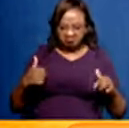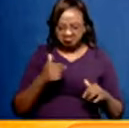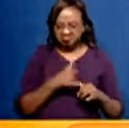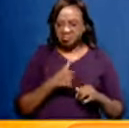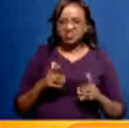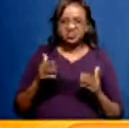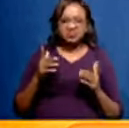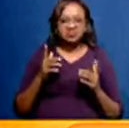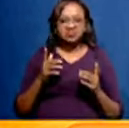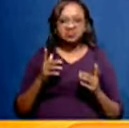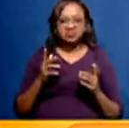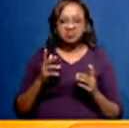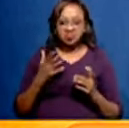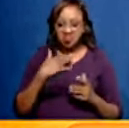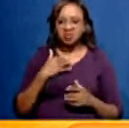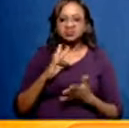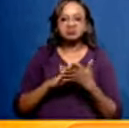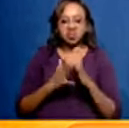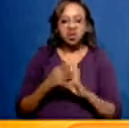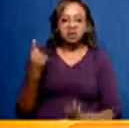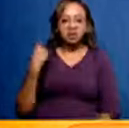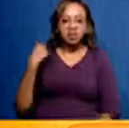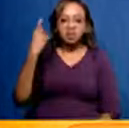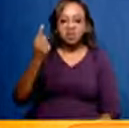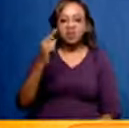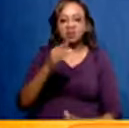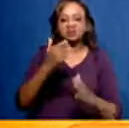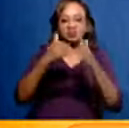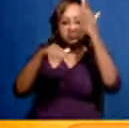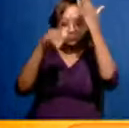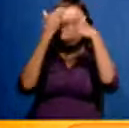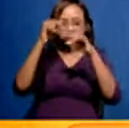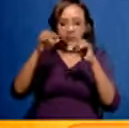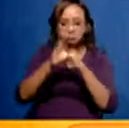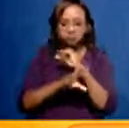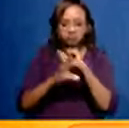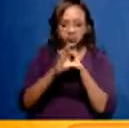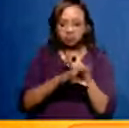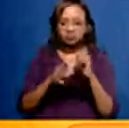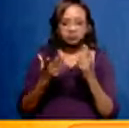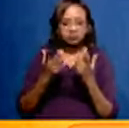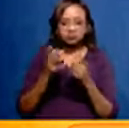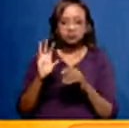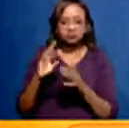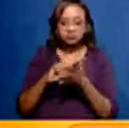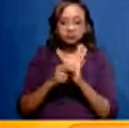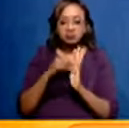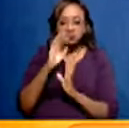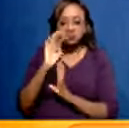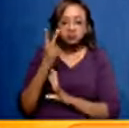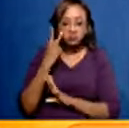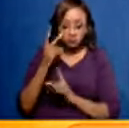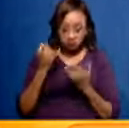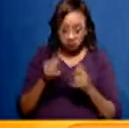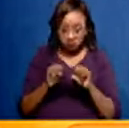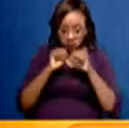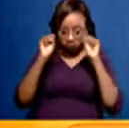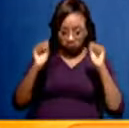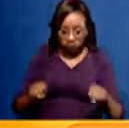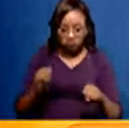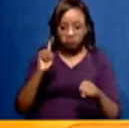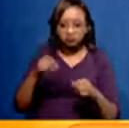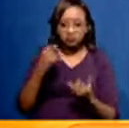number one university on the continent. Well, if that is now clear and set, then basically all the systems now need to be